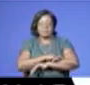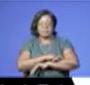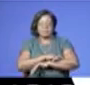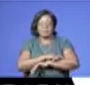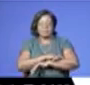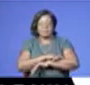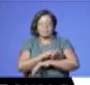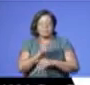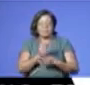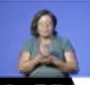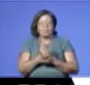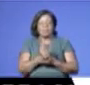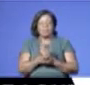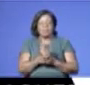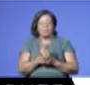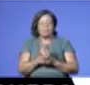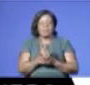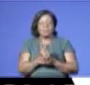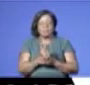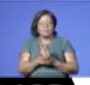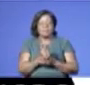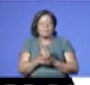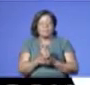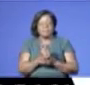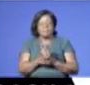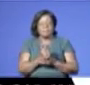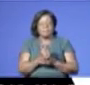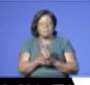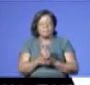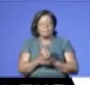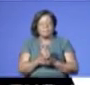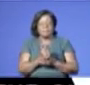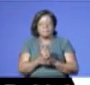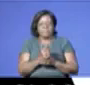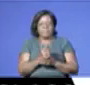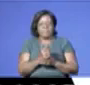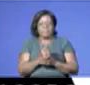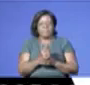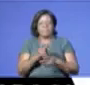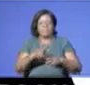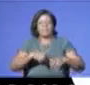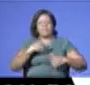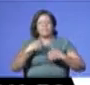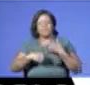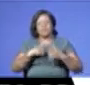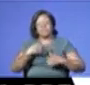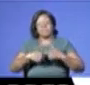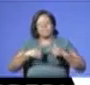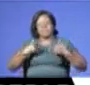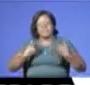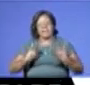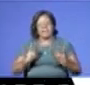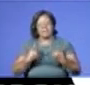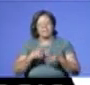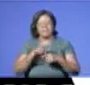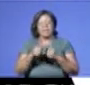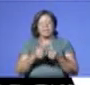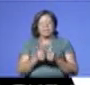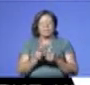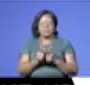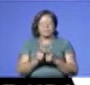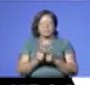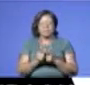what I'm getting nothing else. So emotionally, the emotional tie between you and the one that you're bound